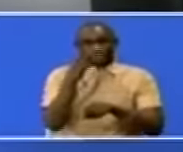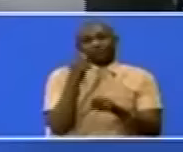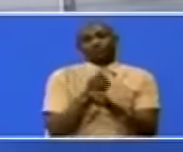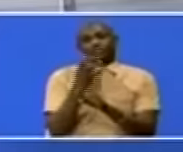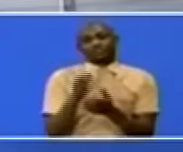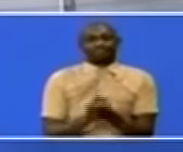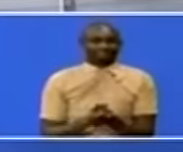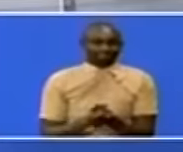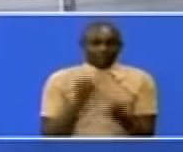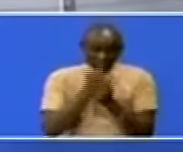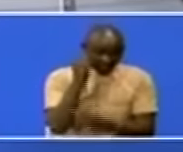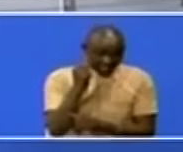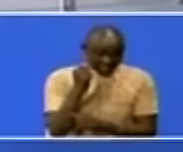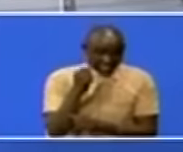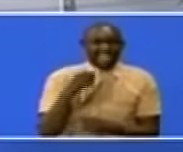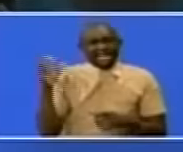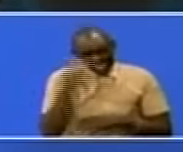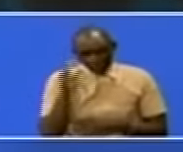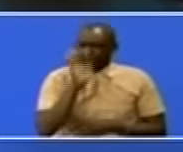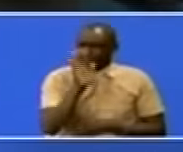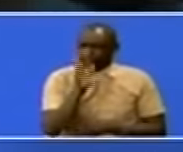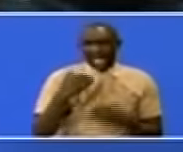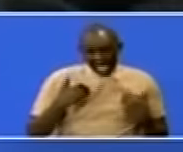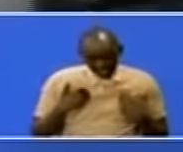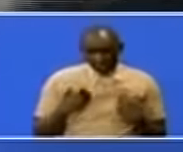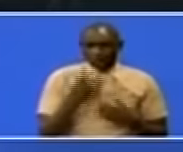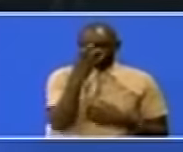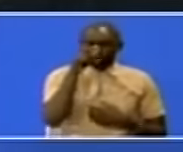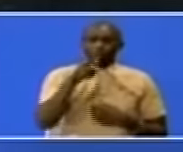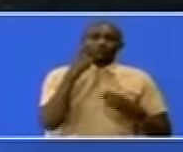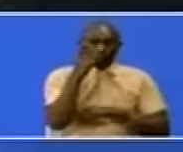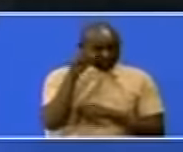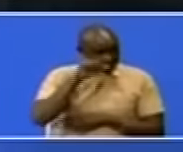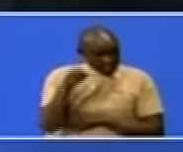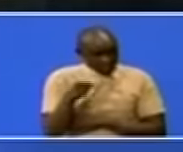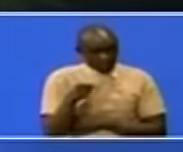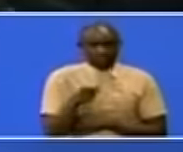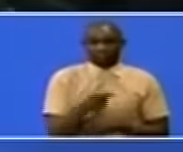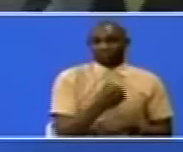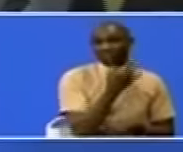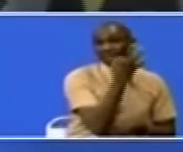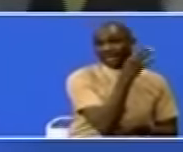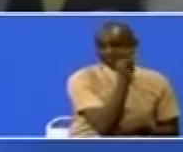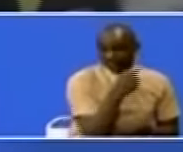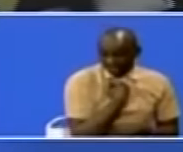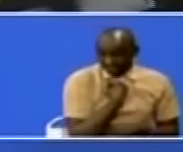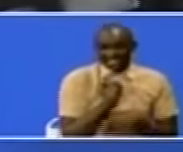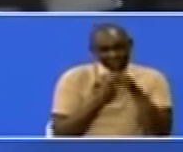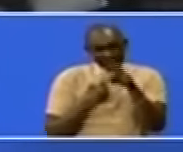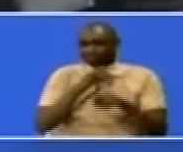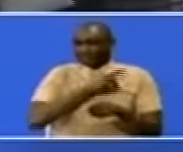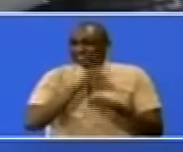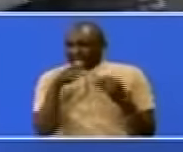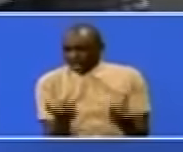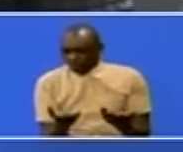2014. Despite the number of customers increasing to 4.1 million from 3 million, the utility's net profit stood